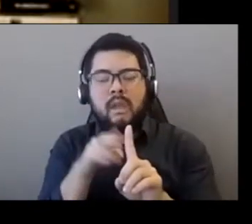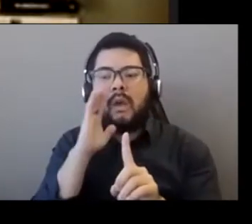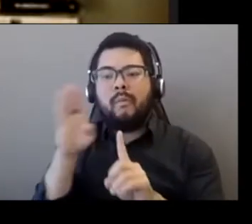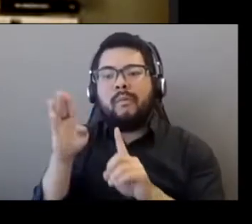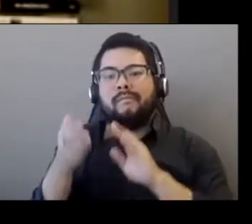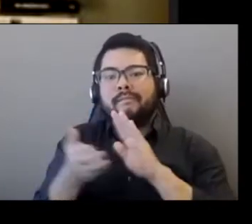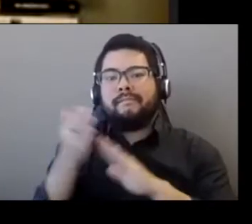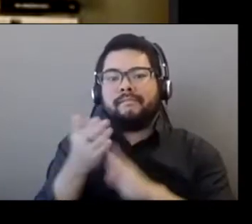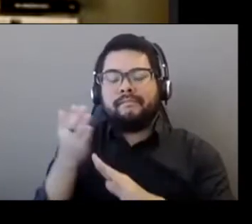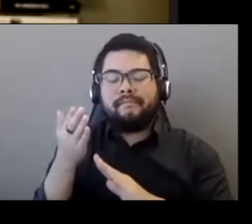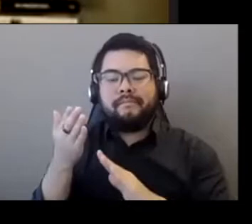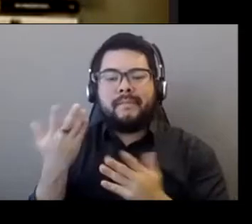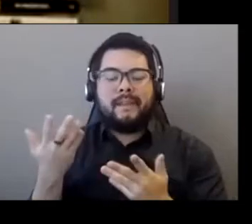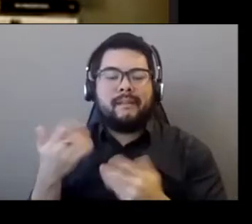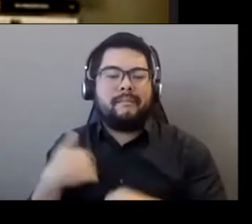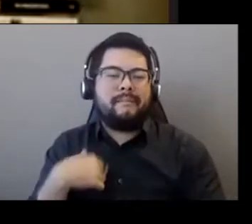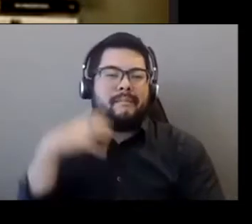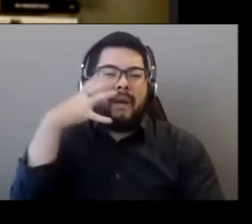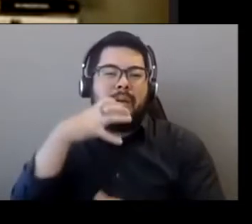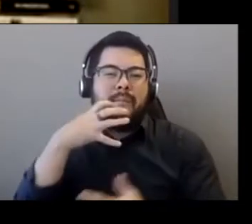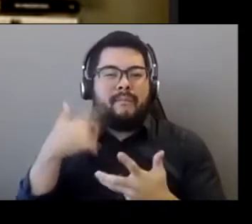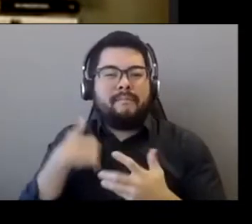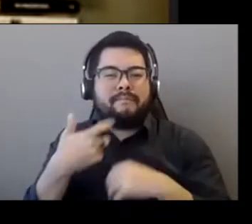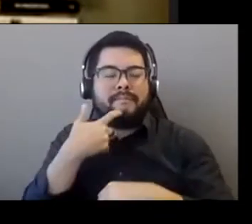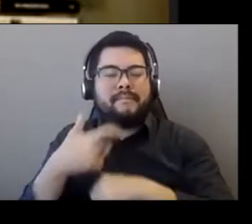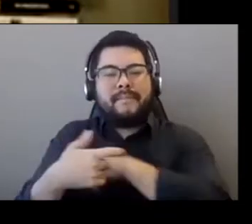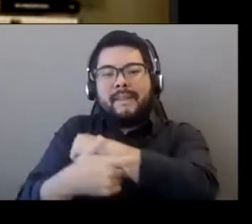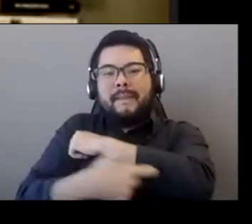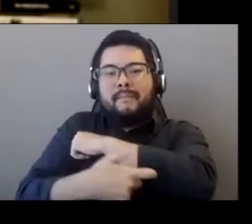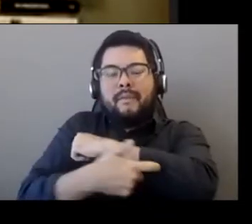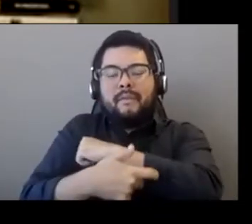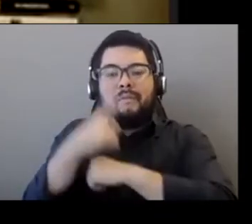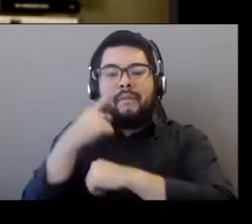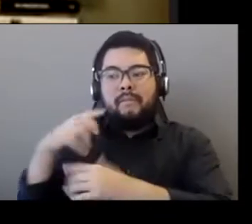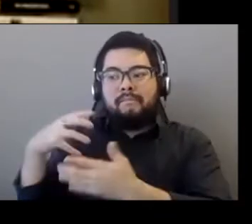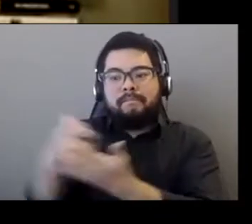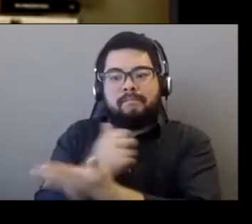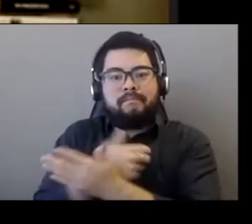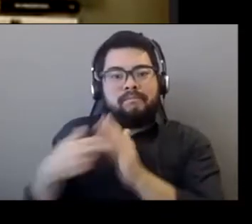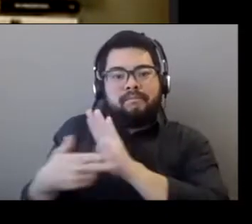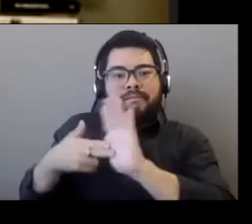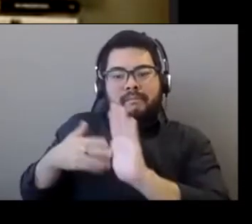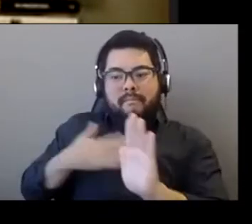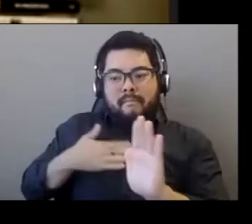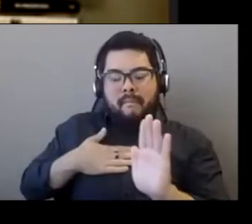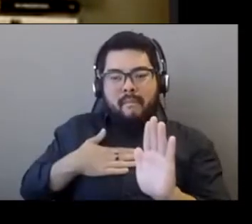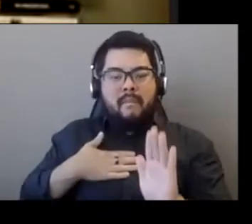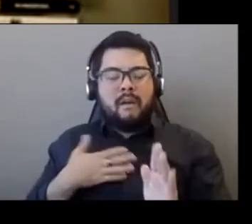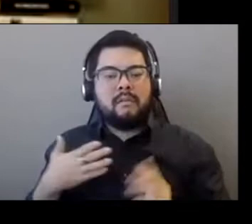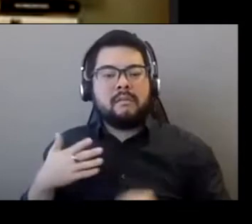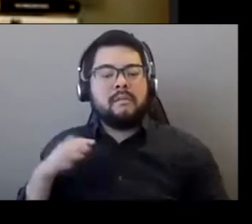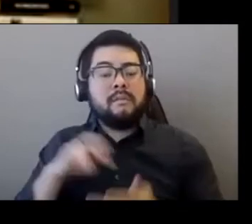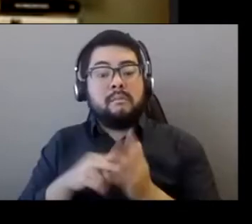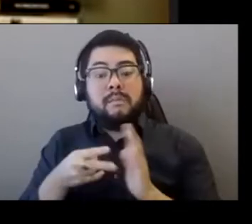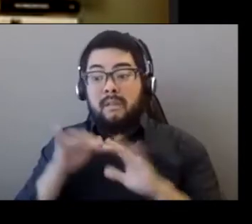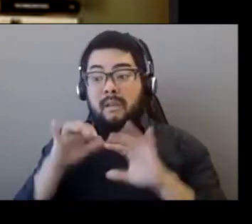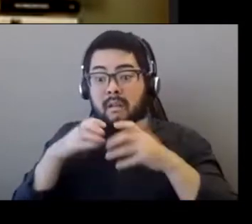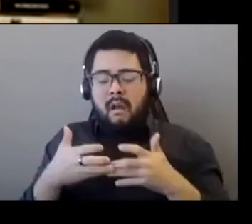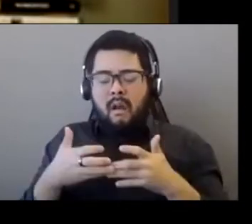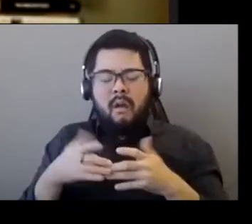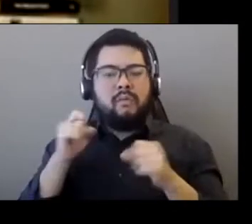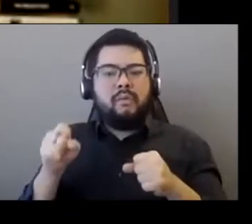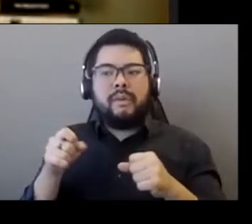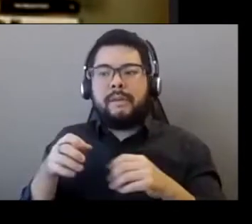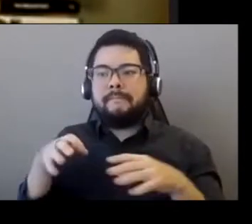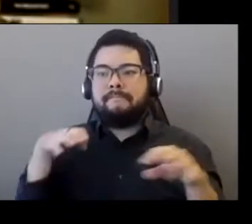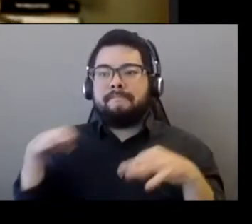call it the temptations of objectivity. You're tempted to claim objectivity. Actually, that class location allows you to speak as if you speak